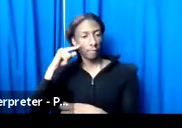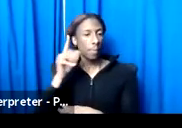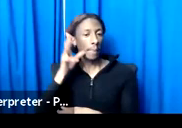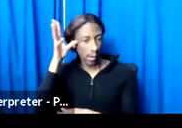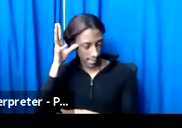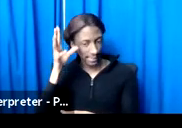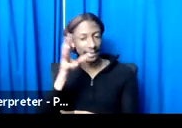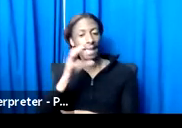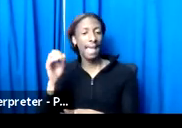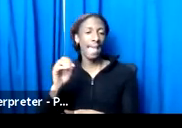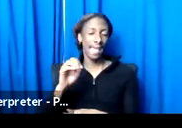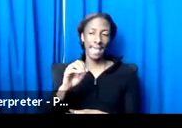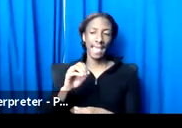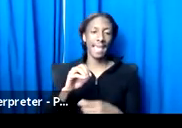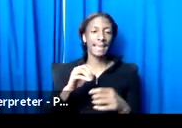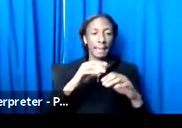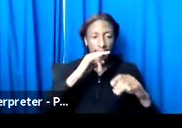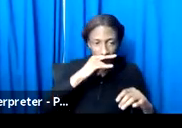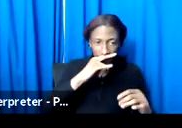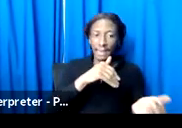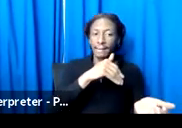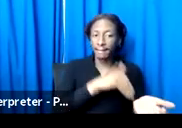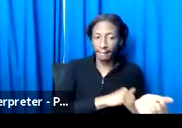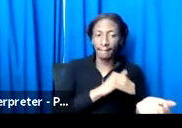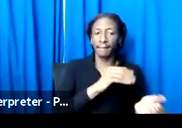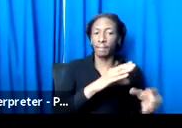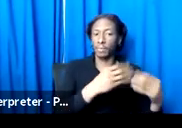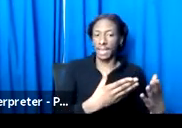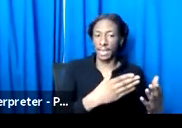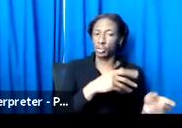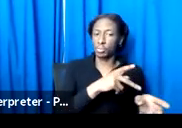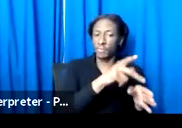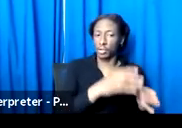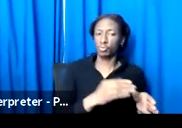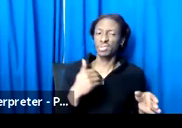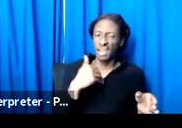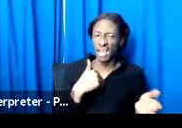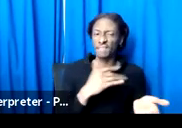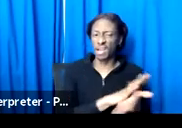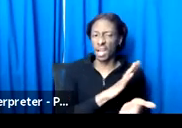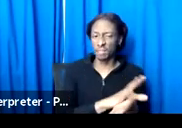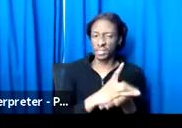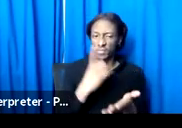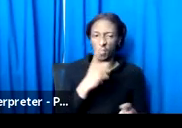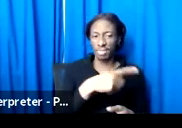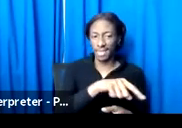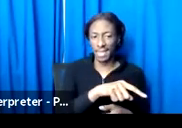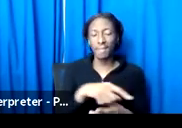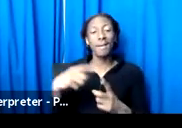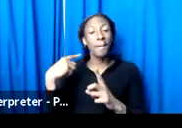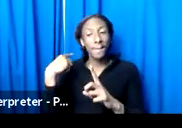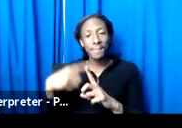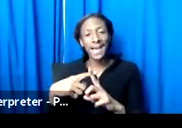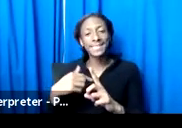as pediatric healthcare providers and professionals. And we have documents that are there for them. In addition, we have some